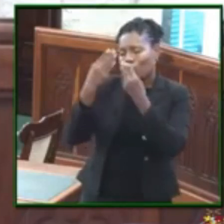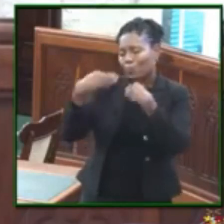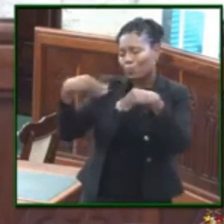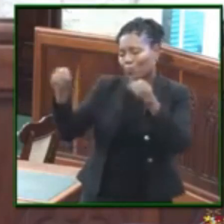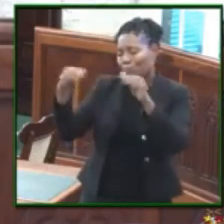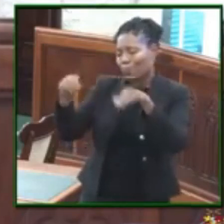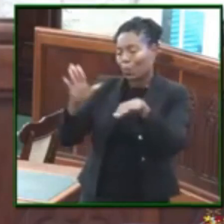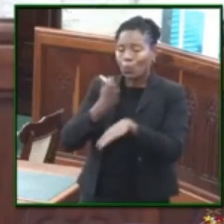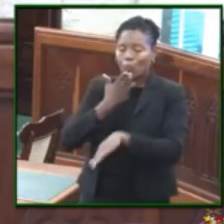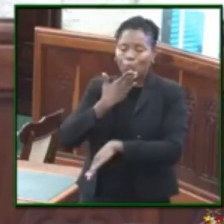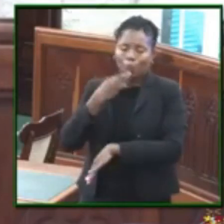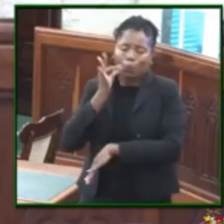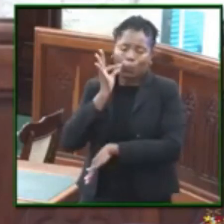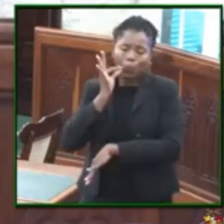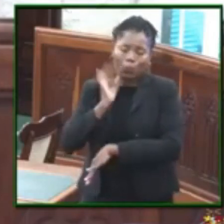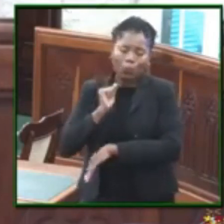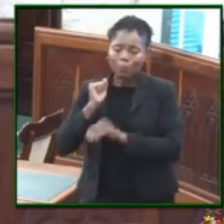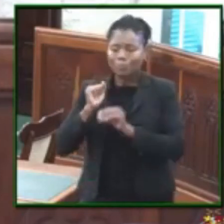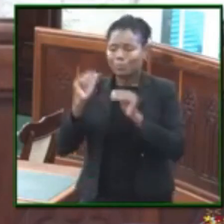sweet tasting words,